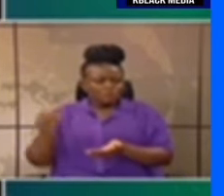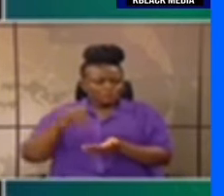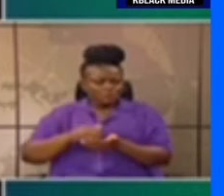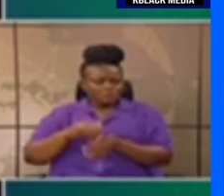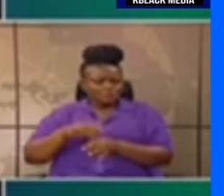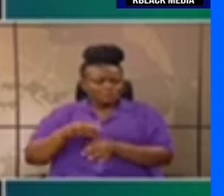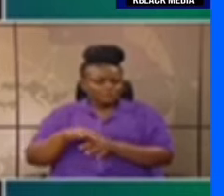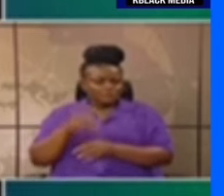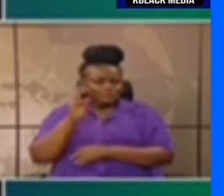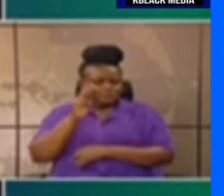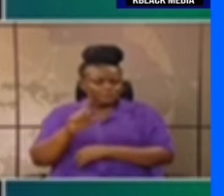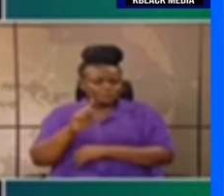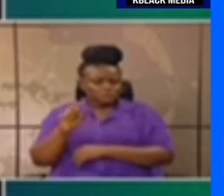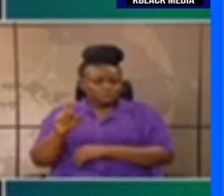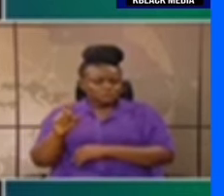Anna,